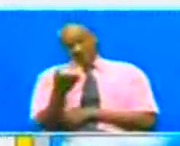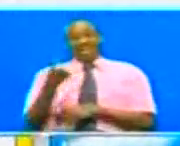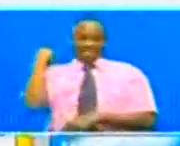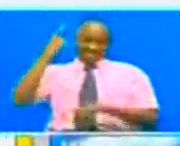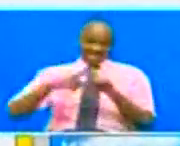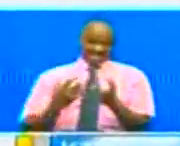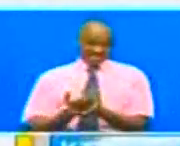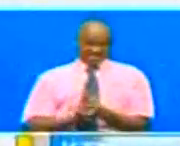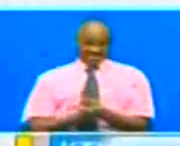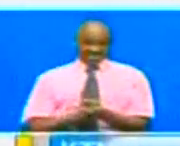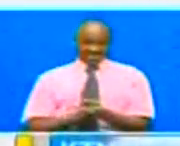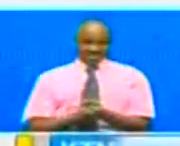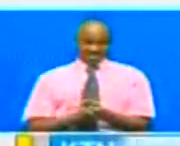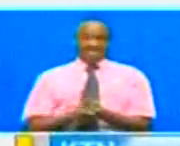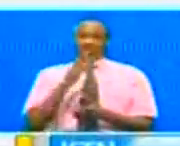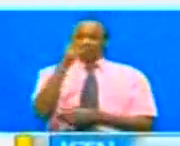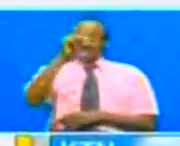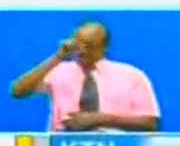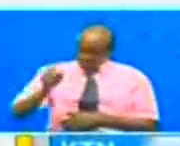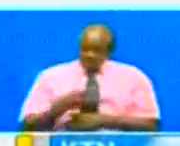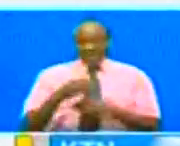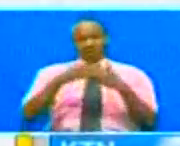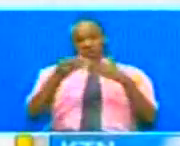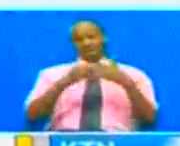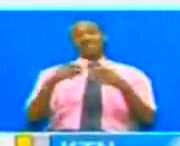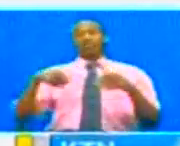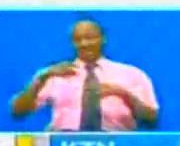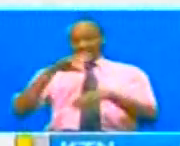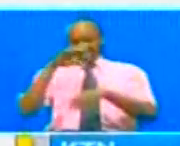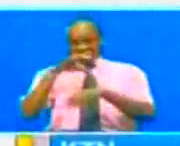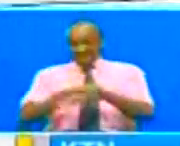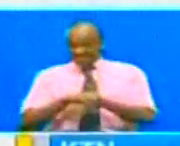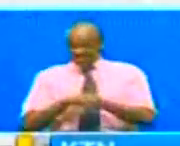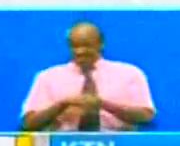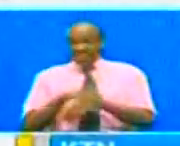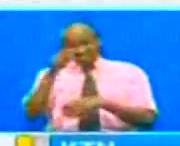last year. $20,000 you received